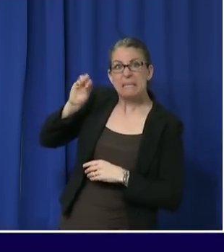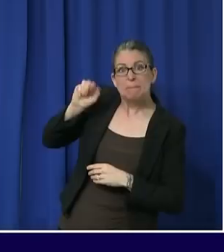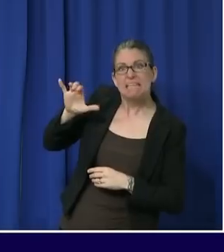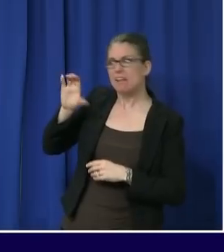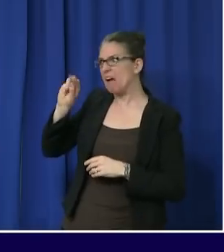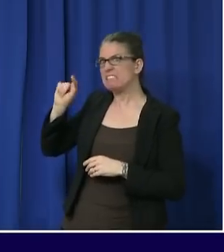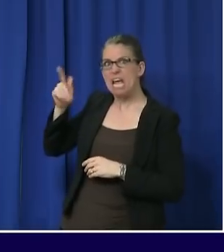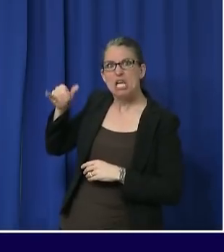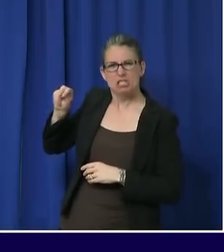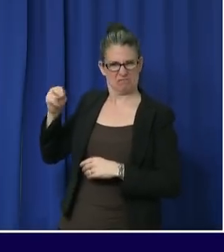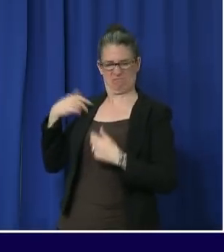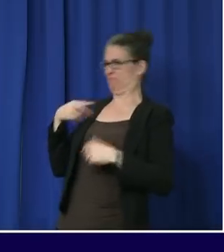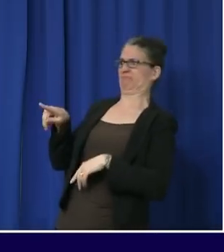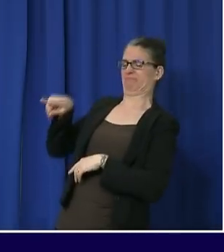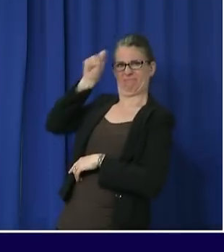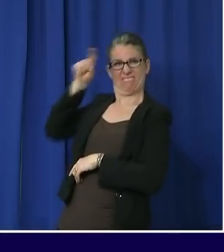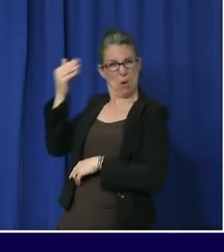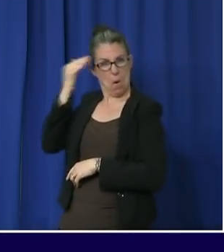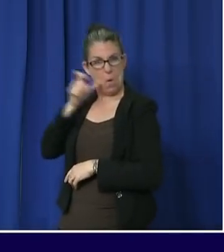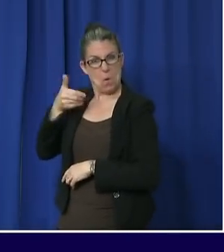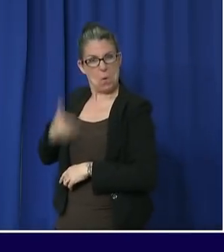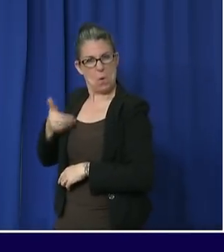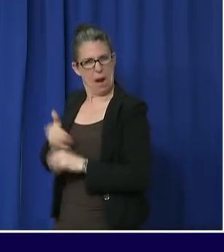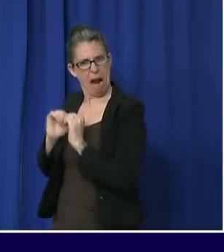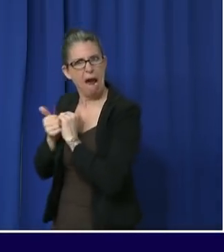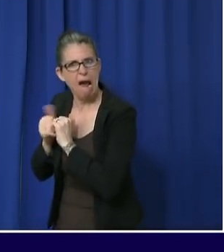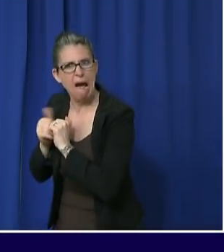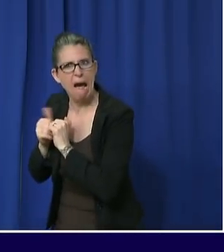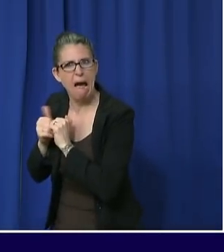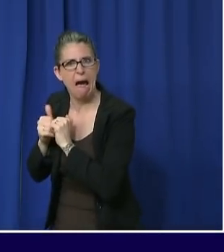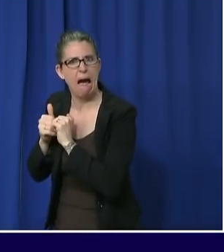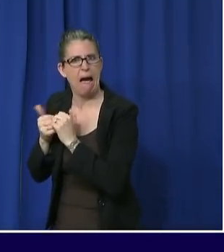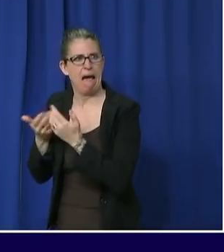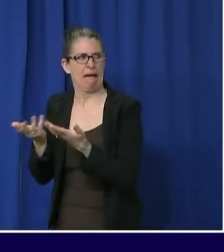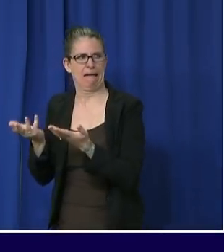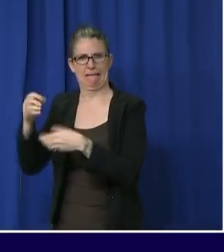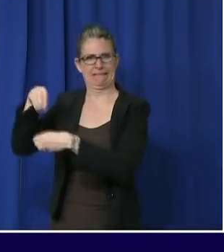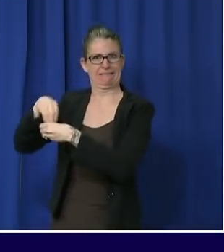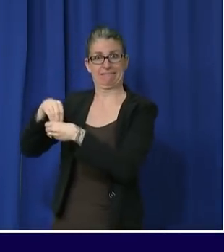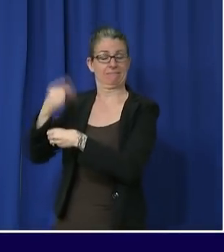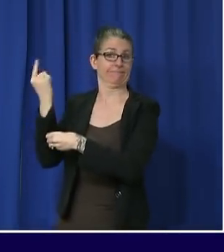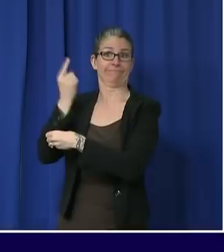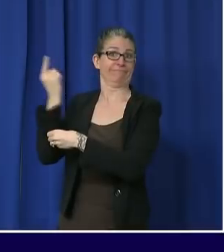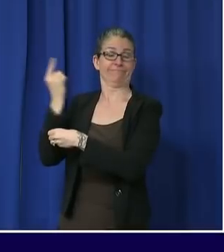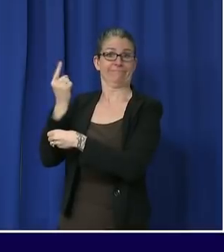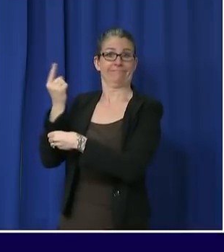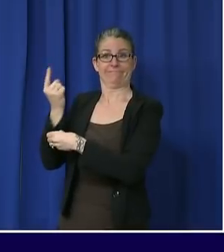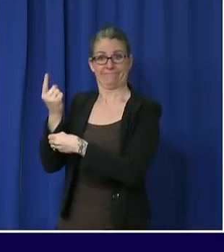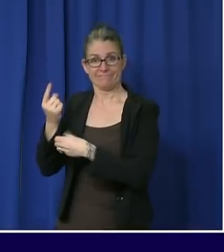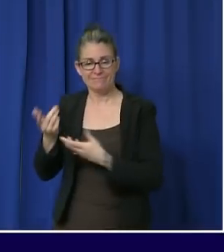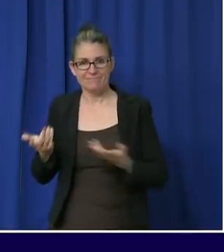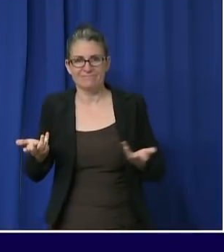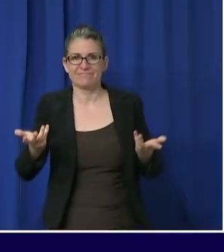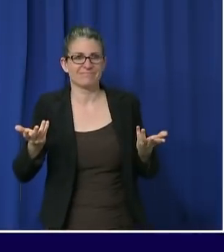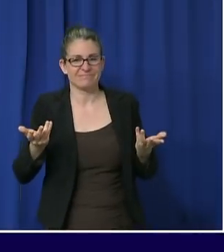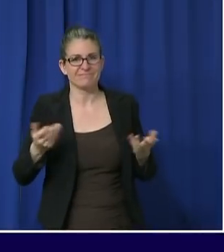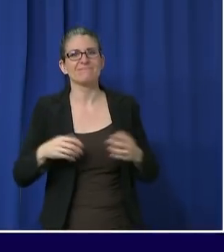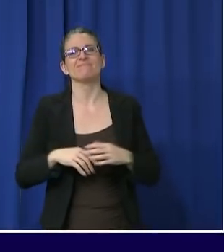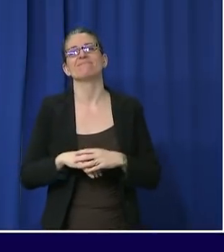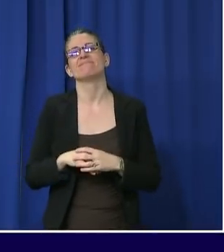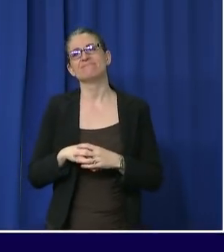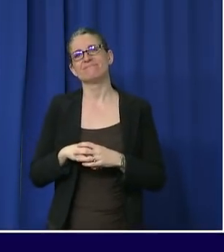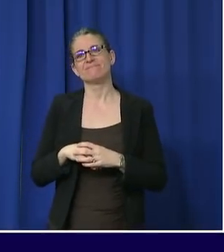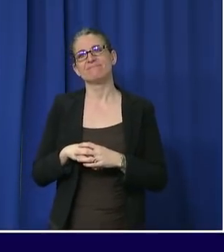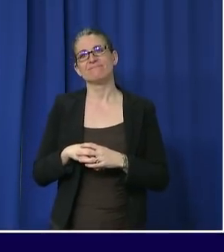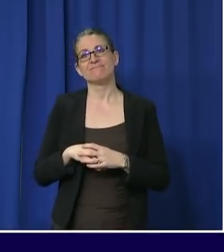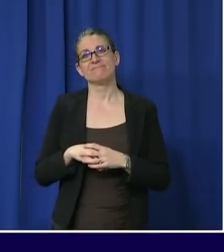knows us too well or it doesn't know my family at all. And if a deadly virus weren't enough reason